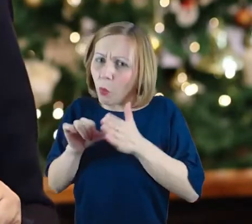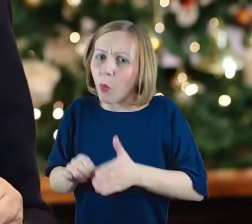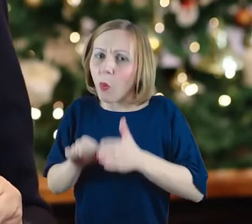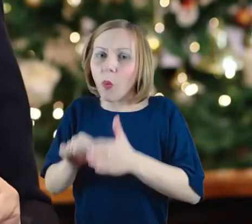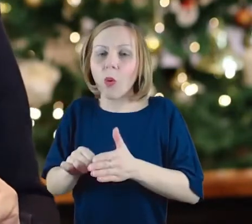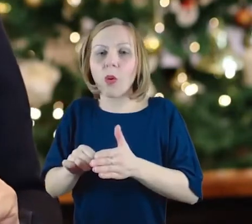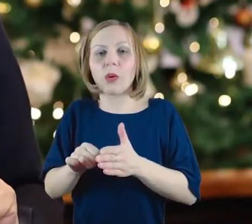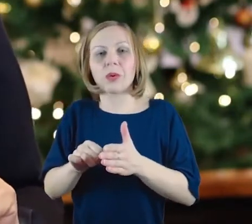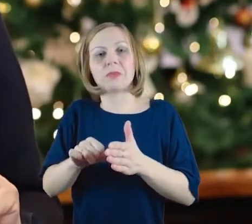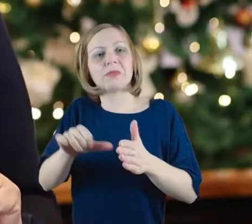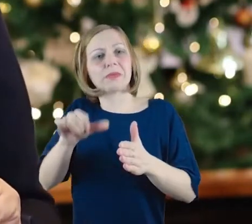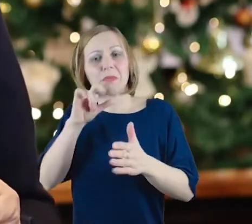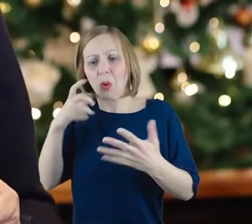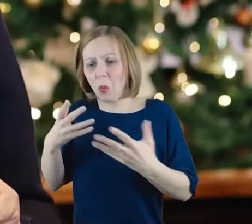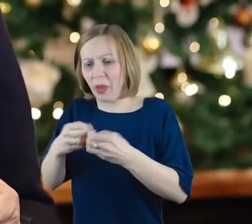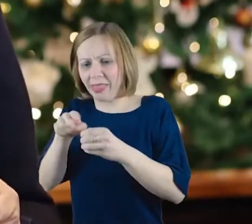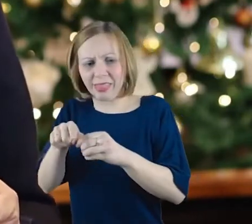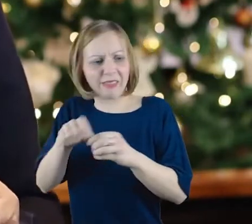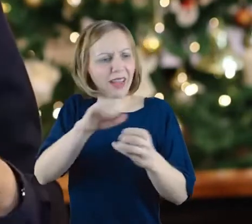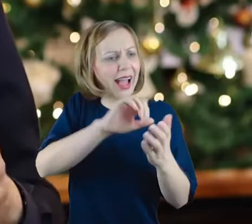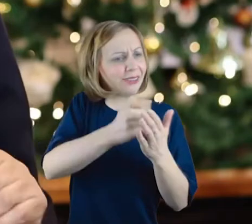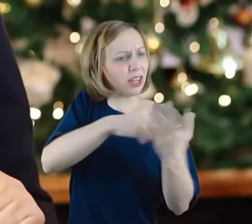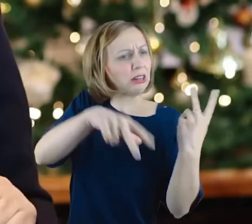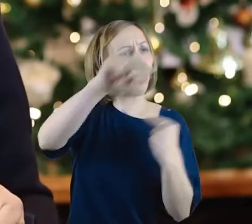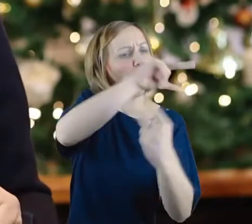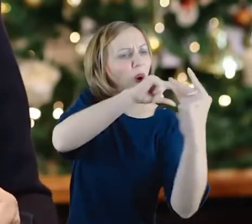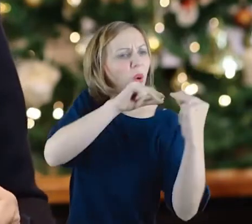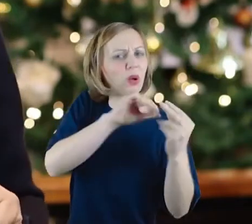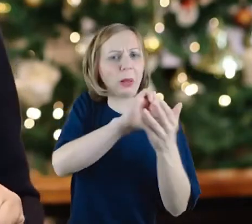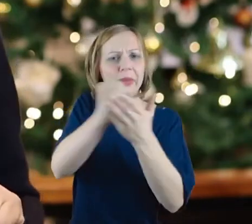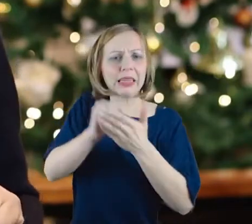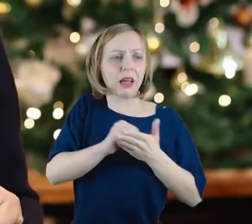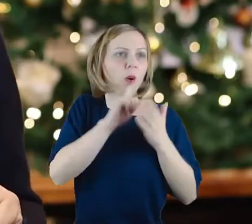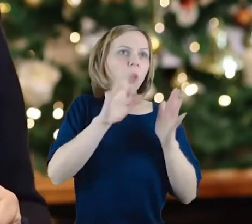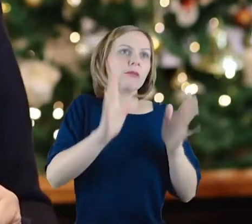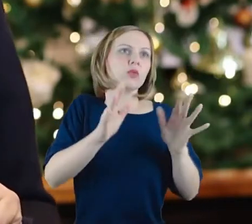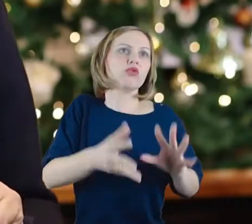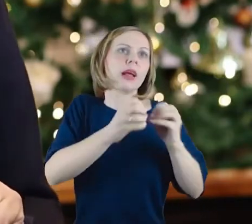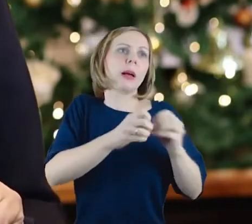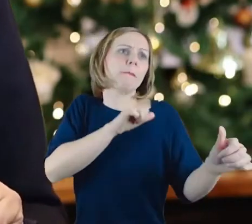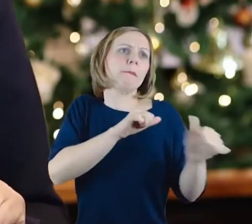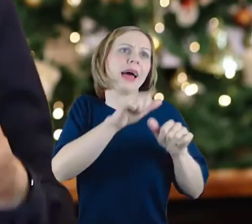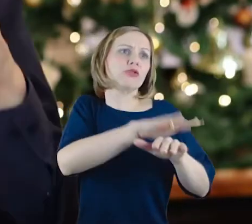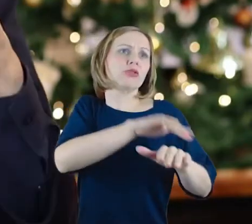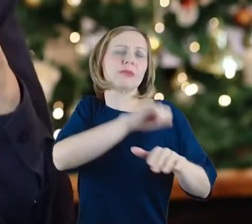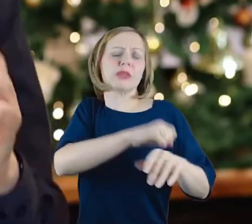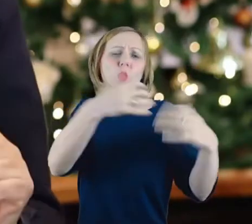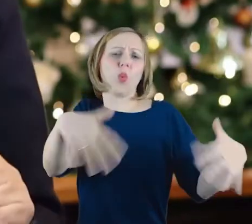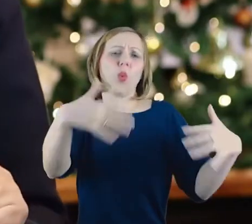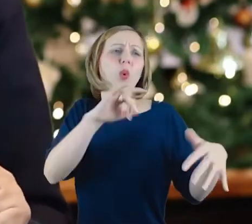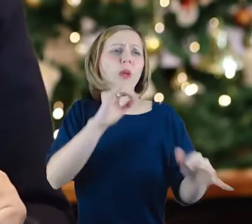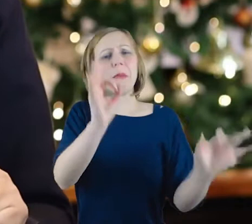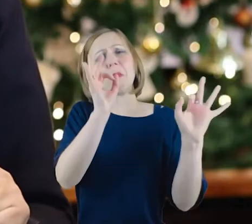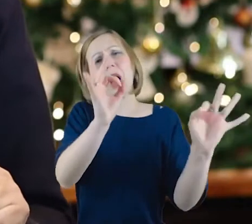the advertising, the talk and the media helps us to think we've got to create the best Christmas ever, the one that is just going